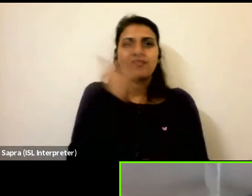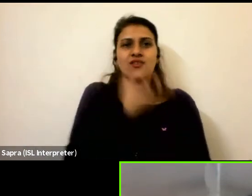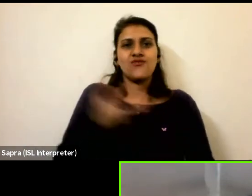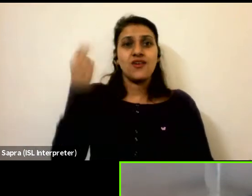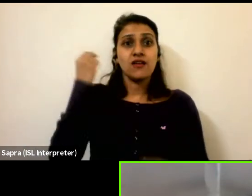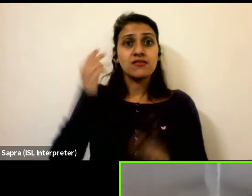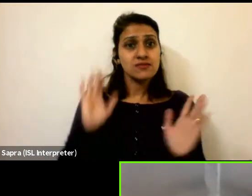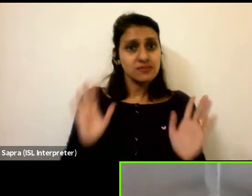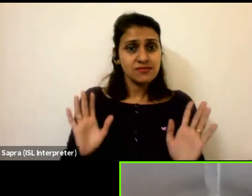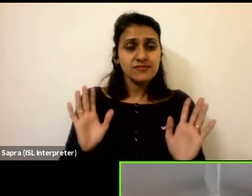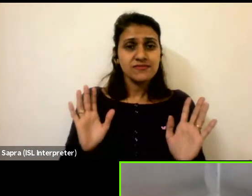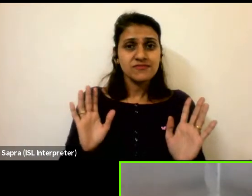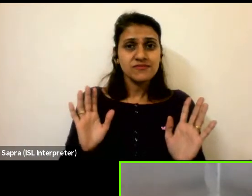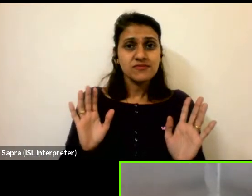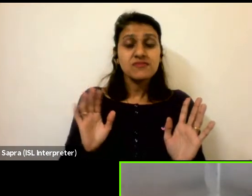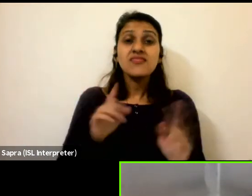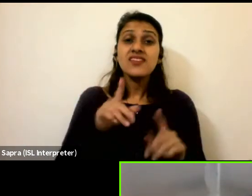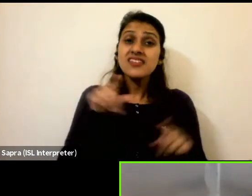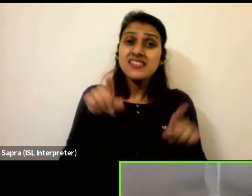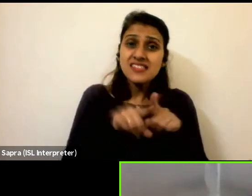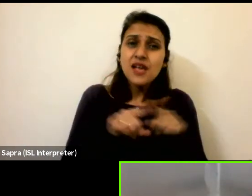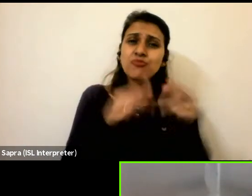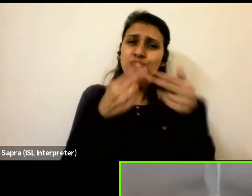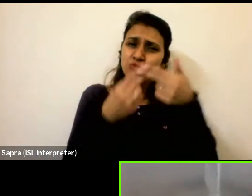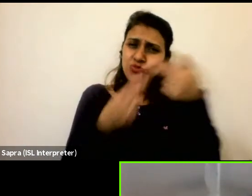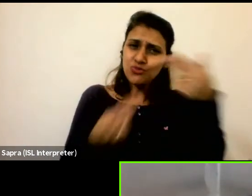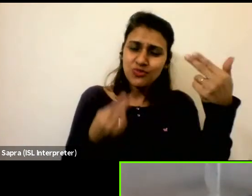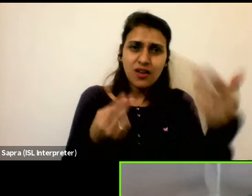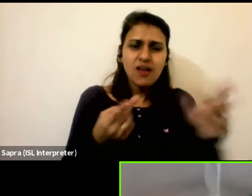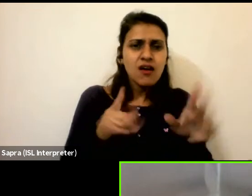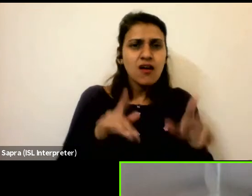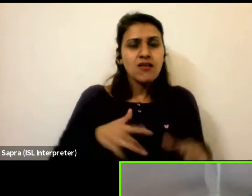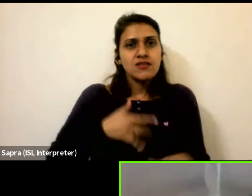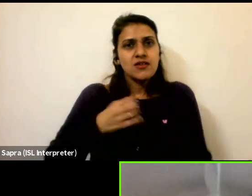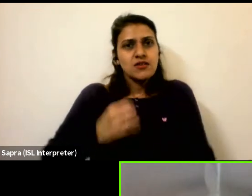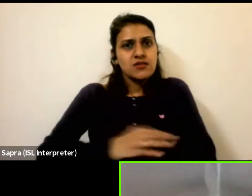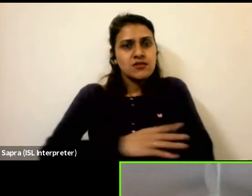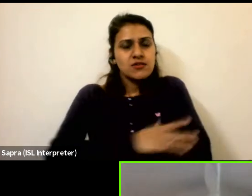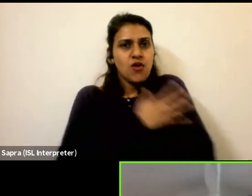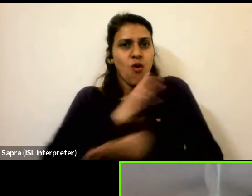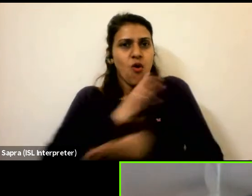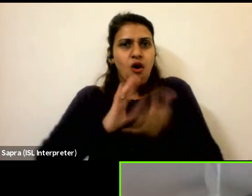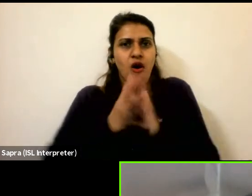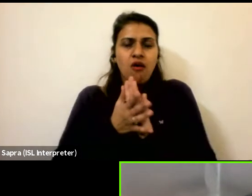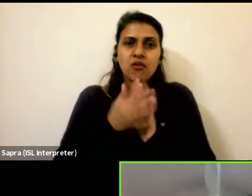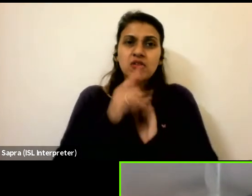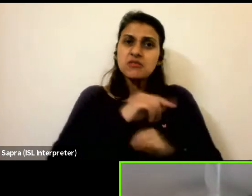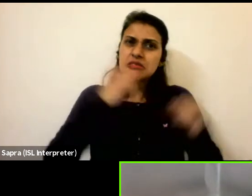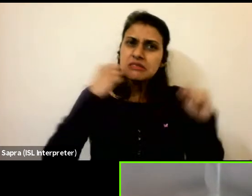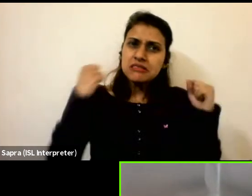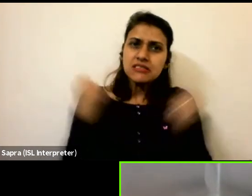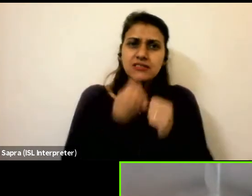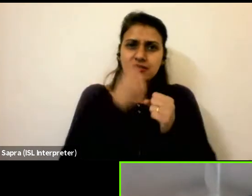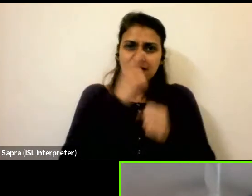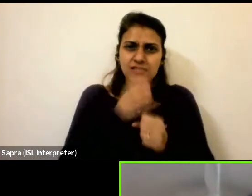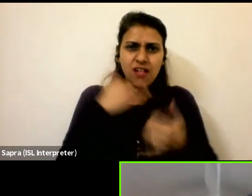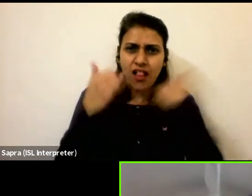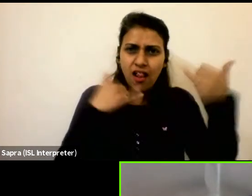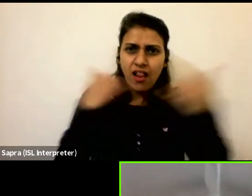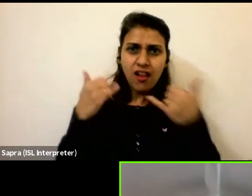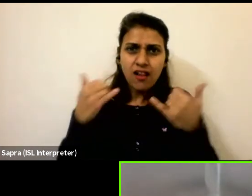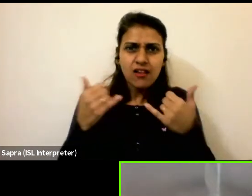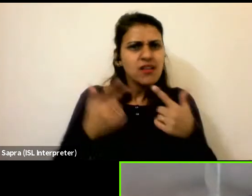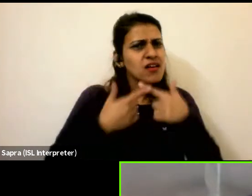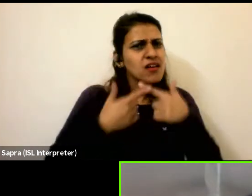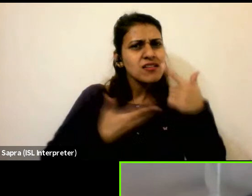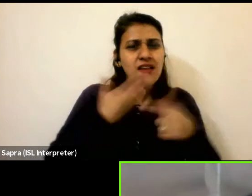this is the kind of, story that really inspires you and makes your day, because this person, before the